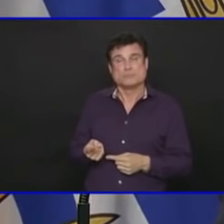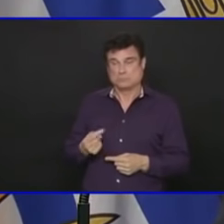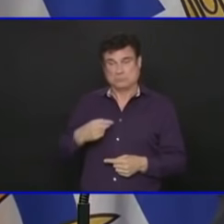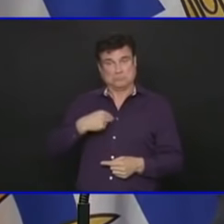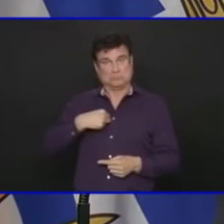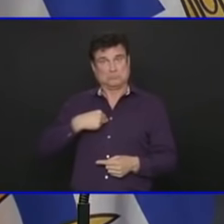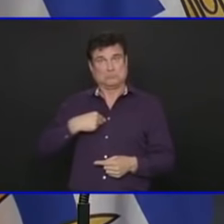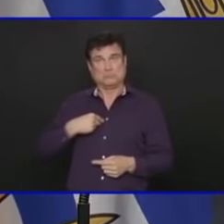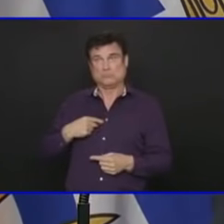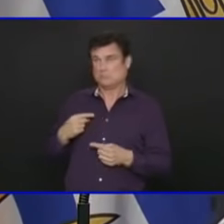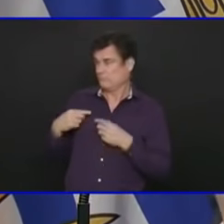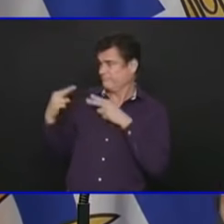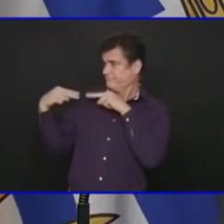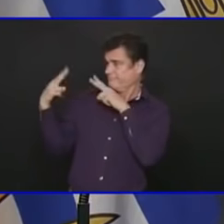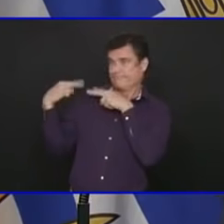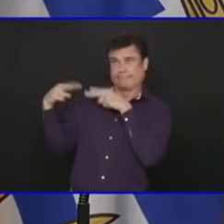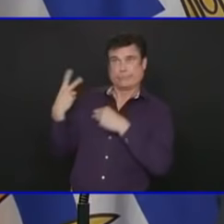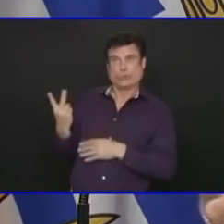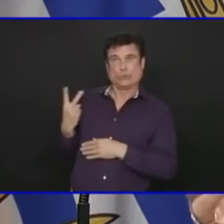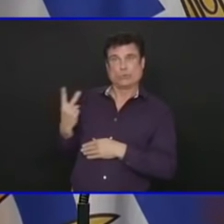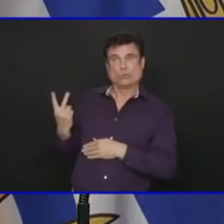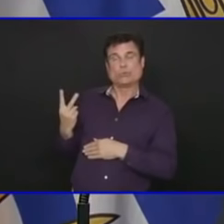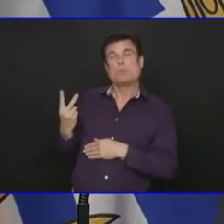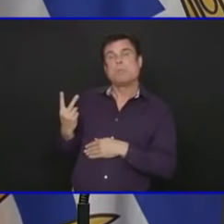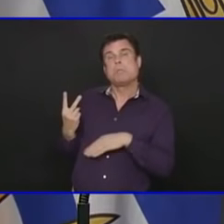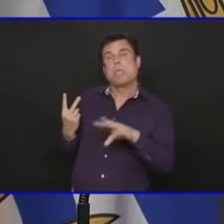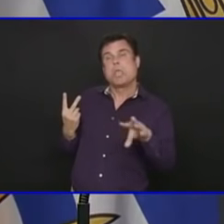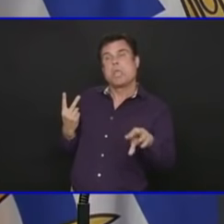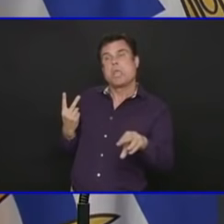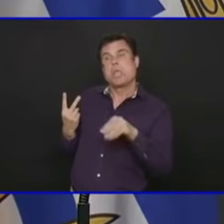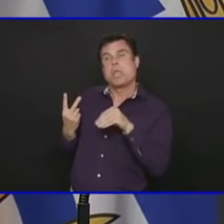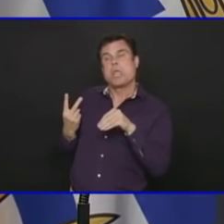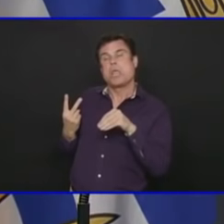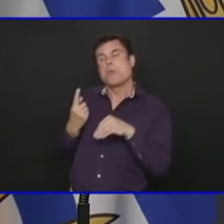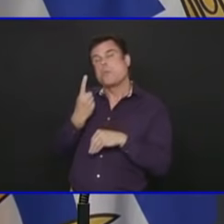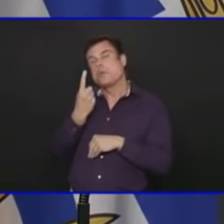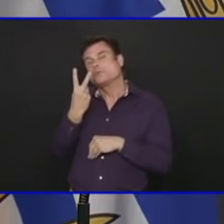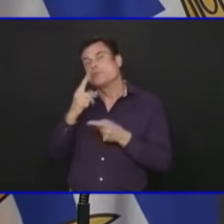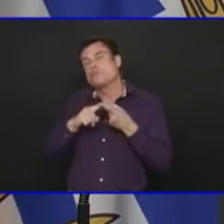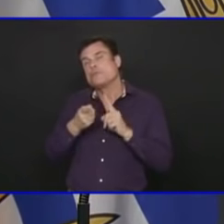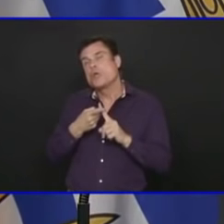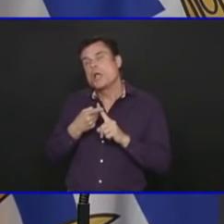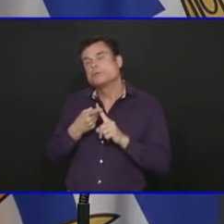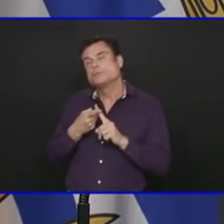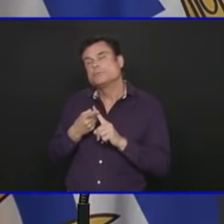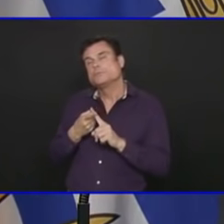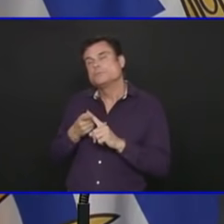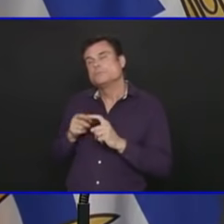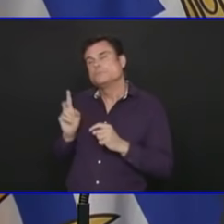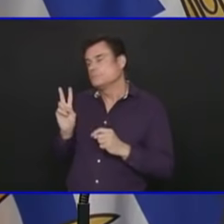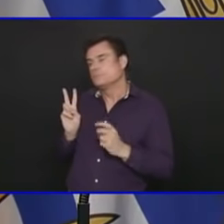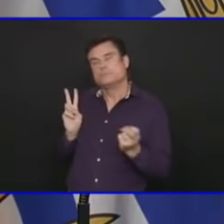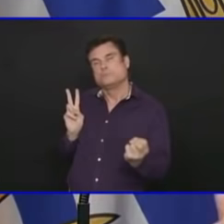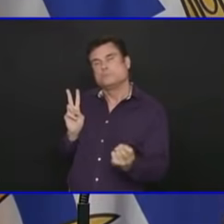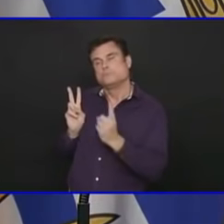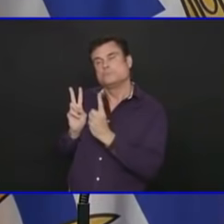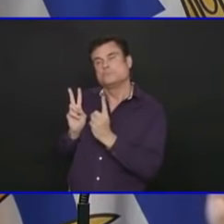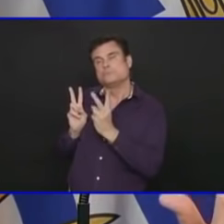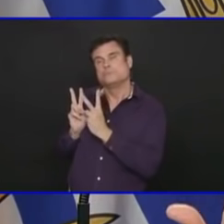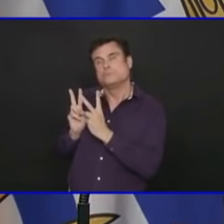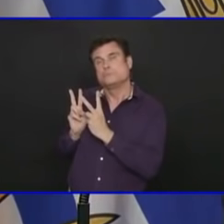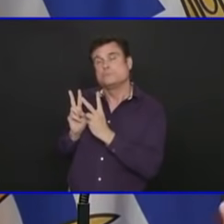those opportunities where this can happen to a lot of people at once. And we have good examples of that, unfortunately,